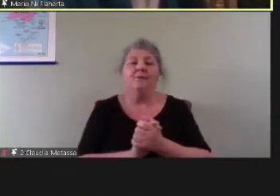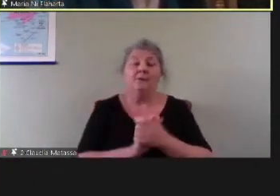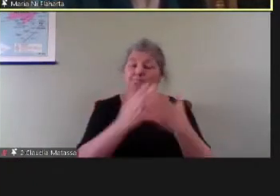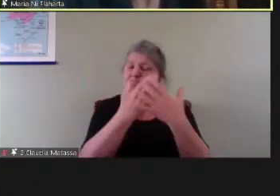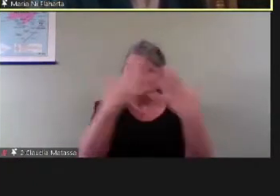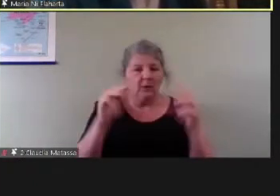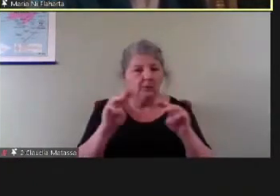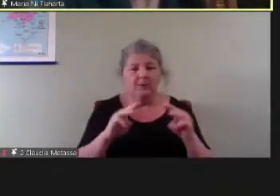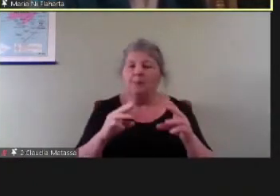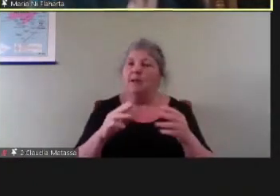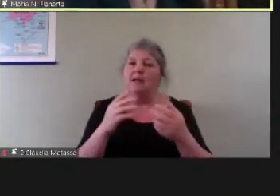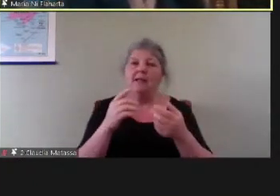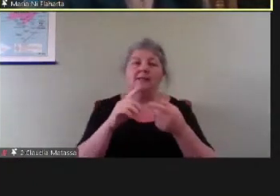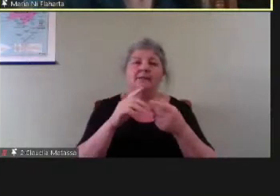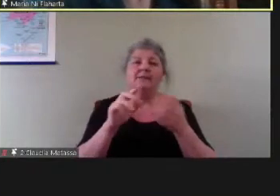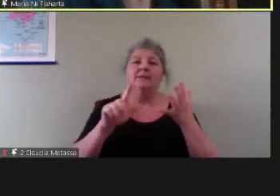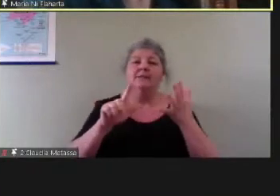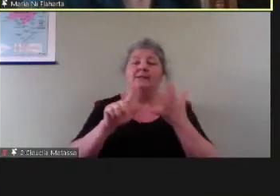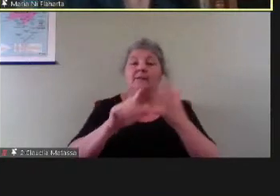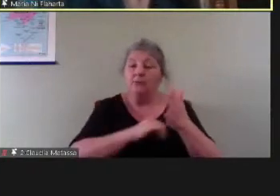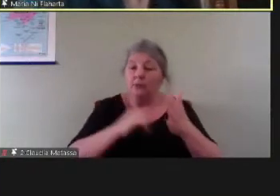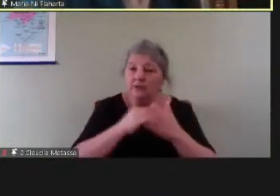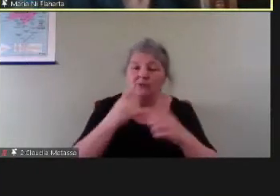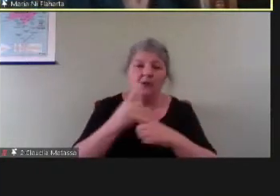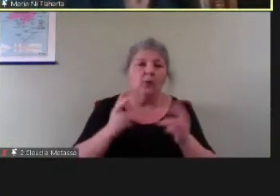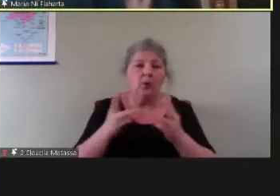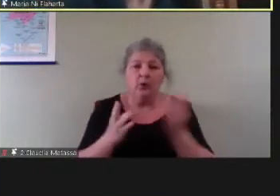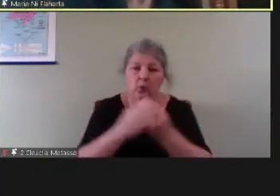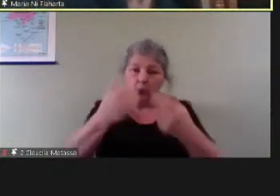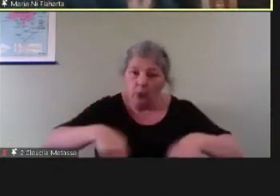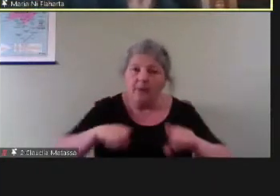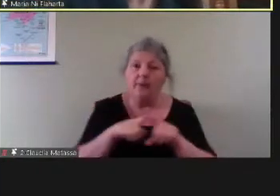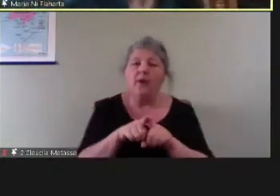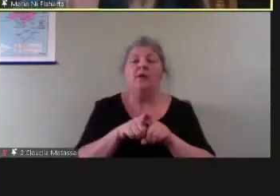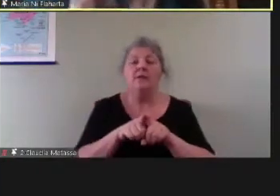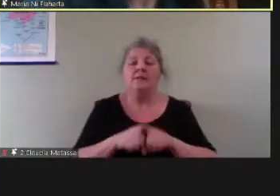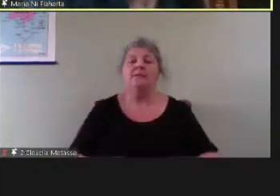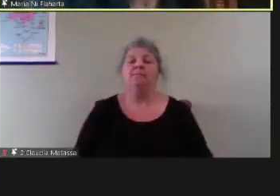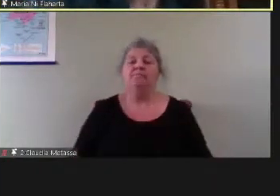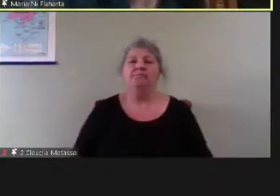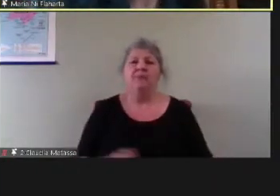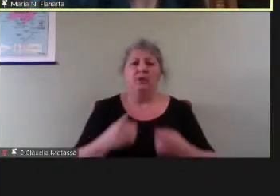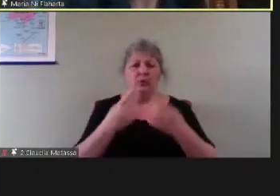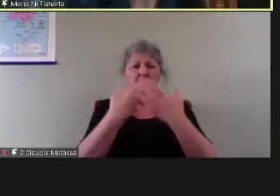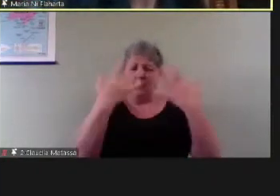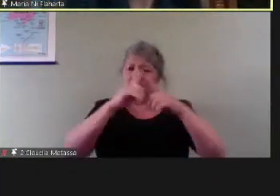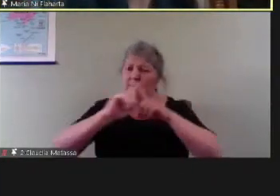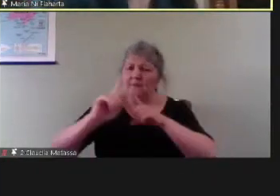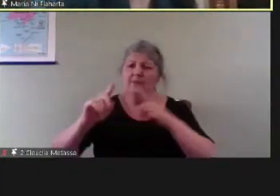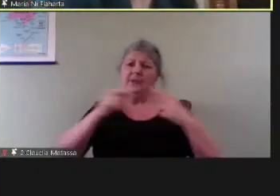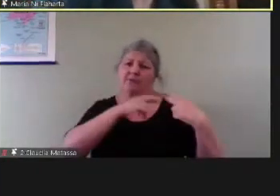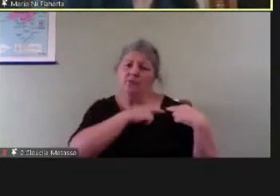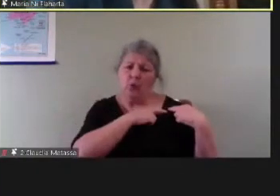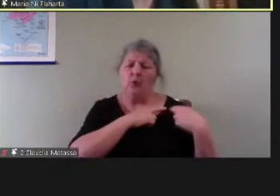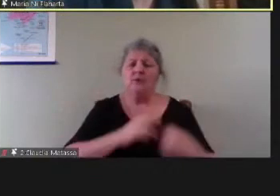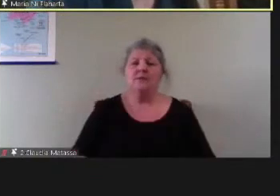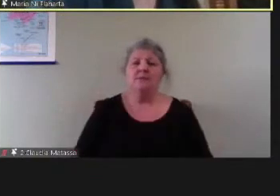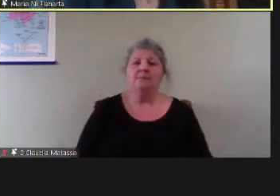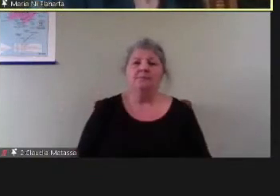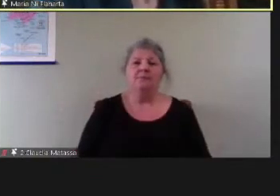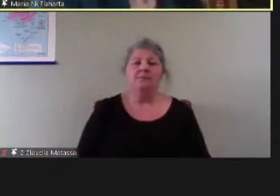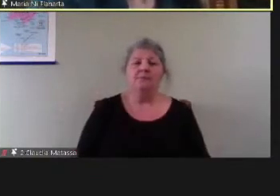seven stakeholders who really, I suppose, crossed a whole variety of roles within the justice system. Can we go to the next slide,